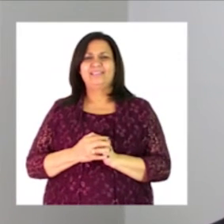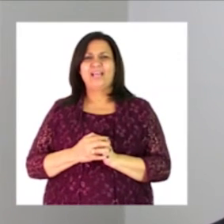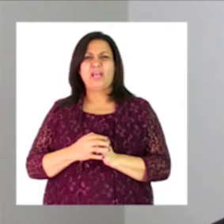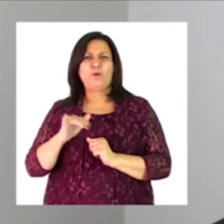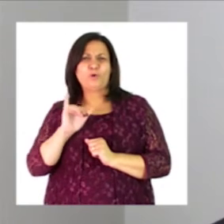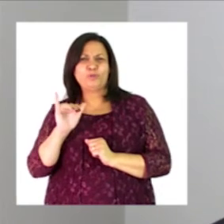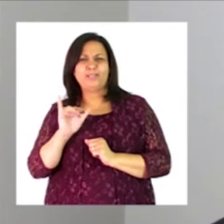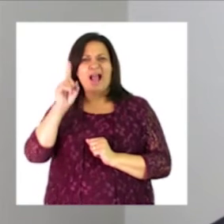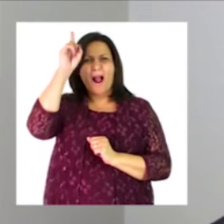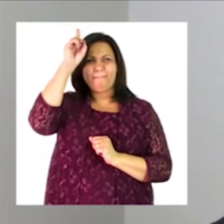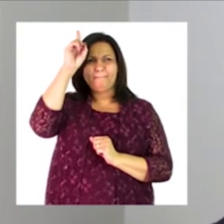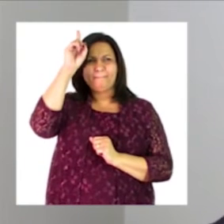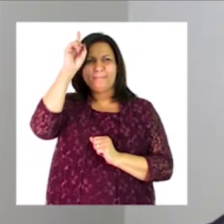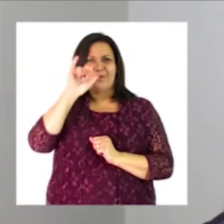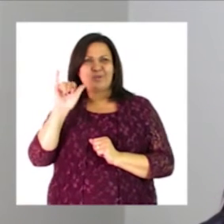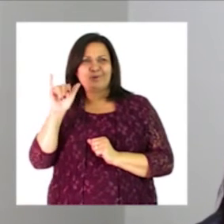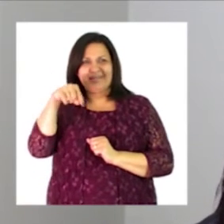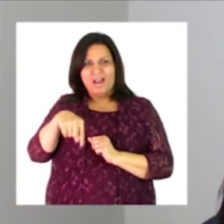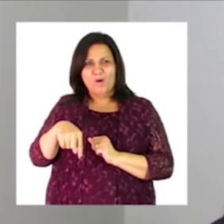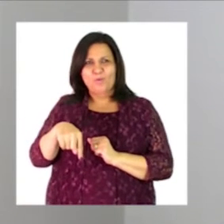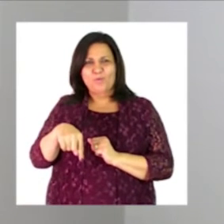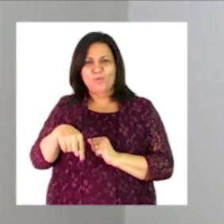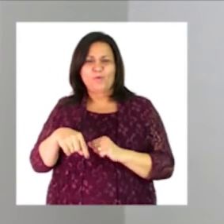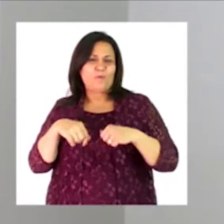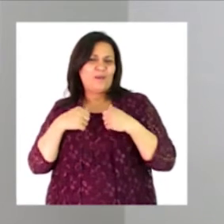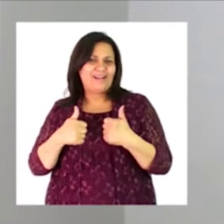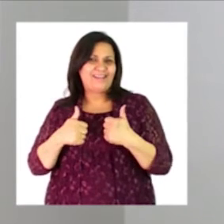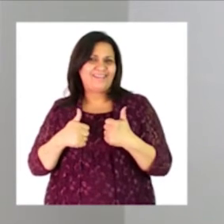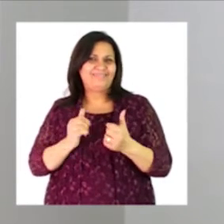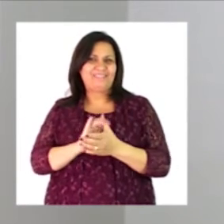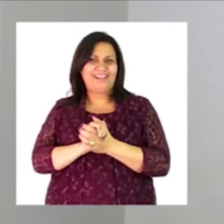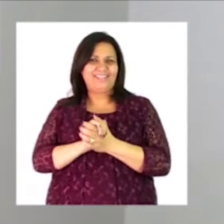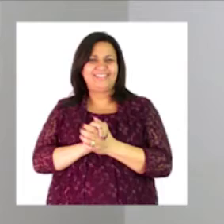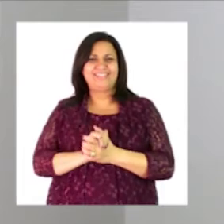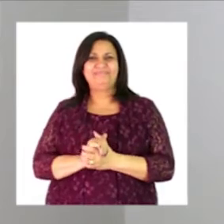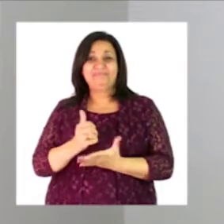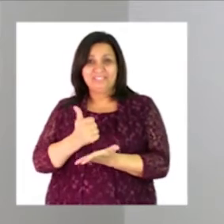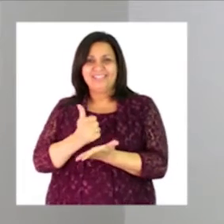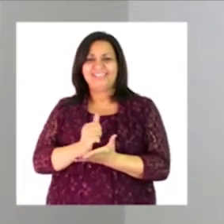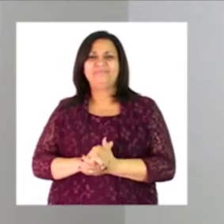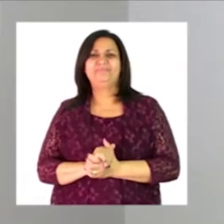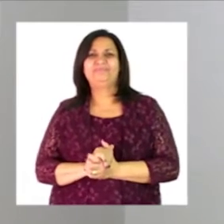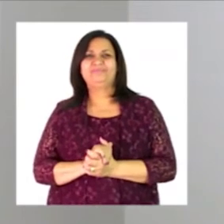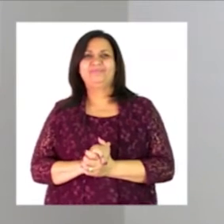is up and which is down. Well done, my friend. Let's take our seats.